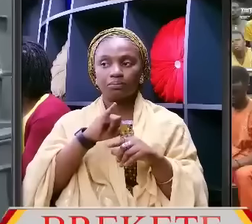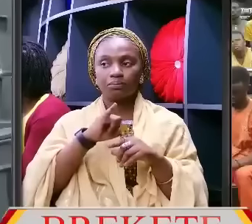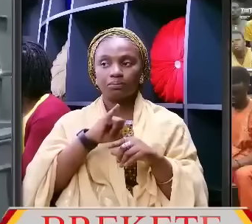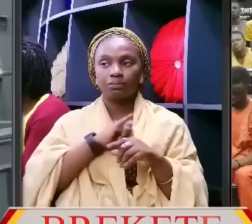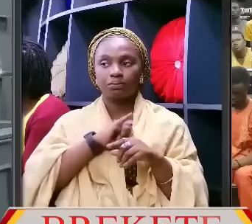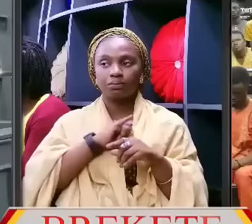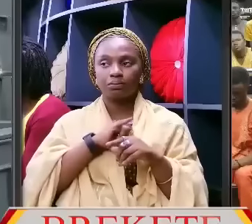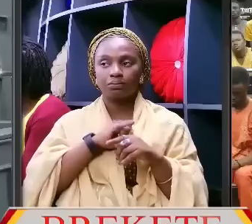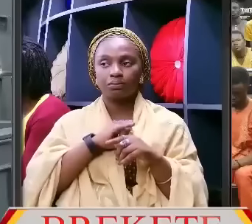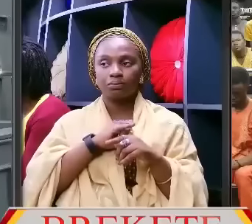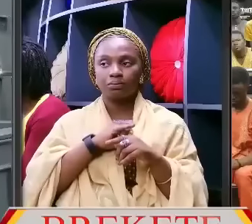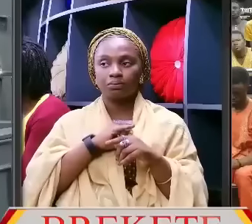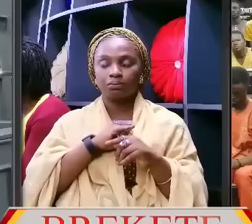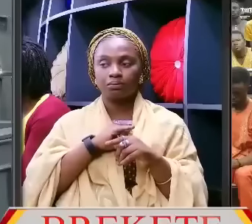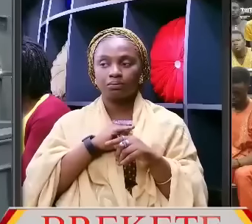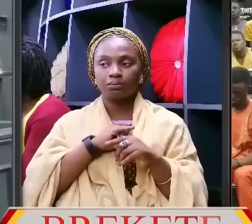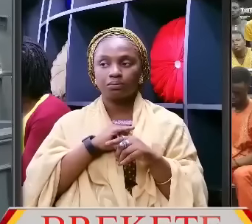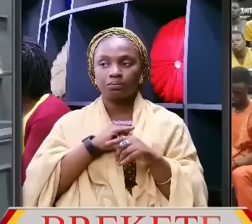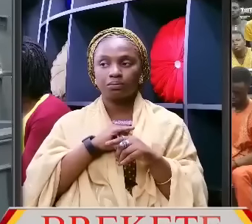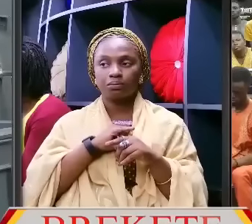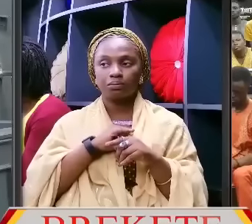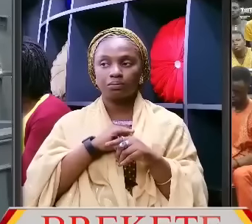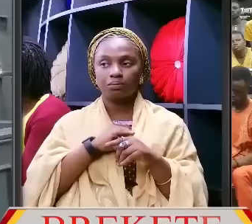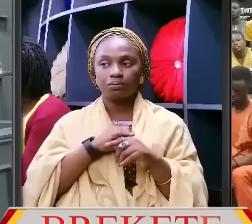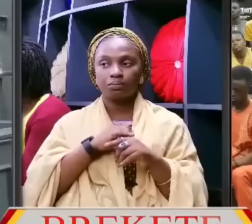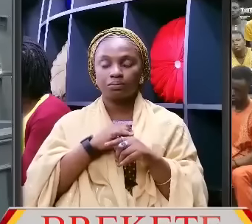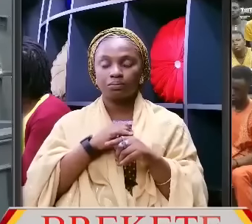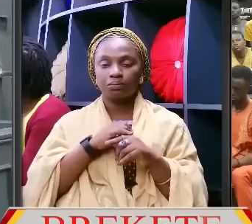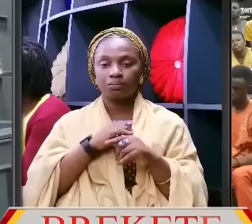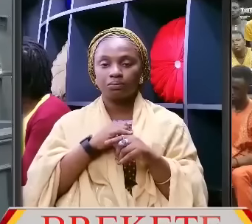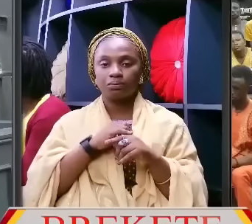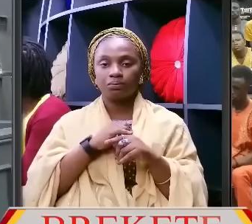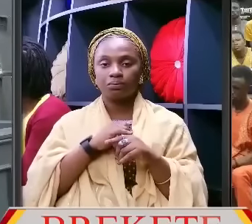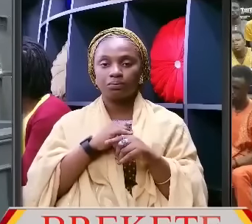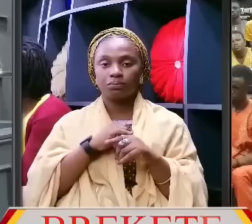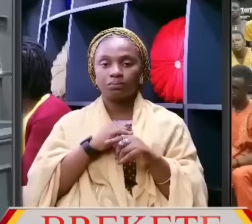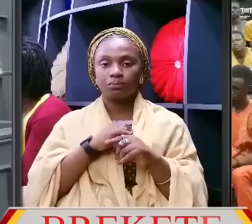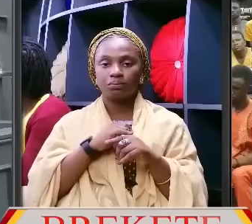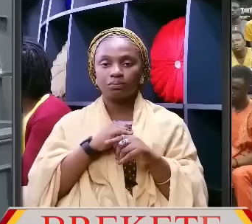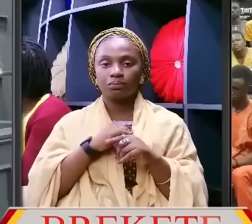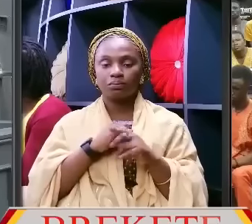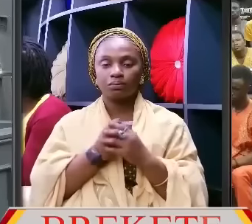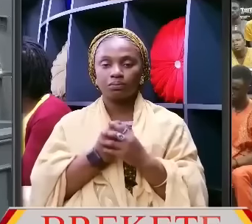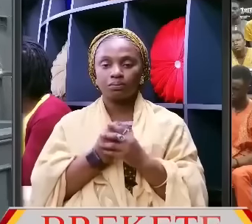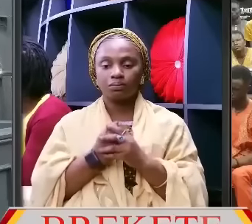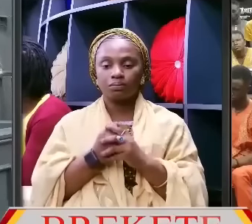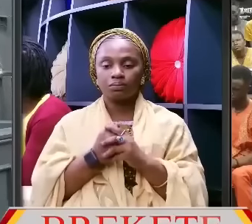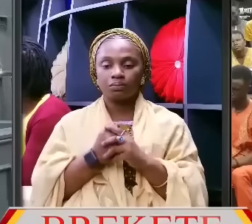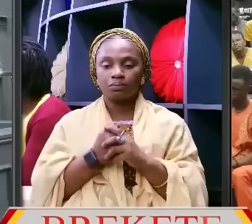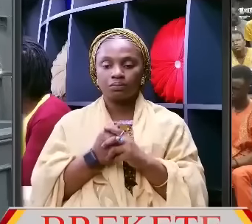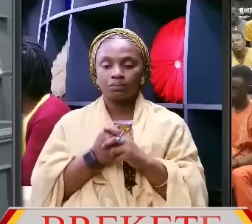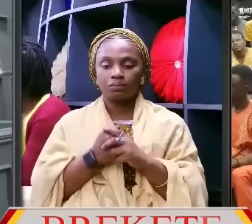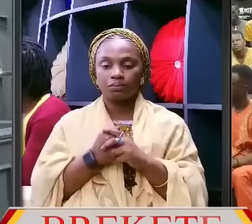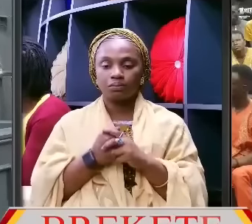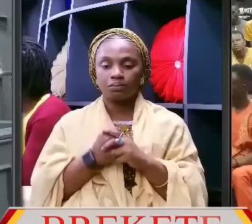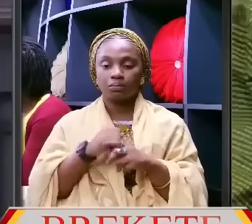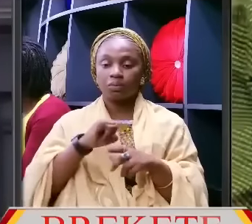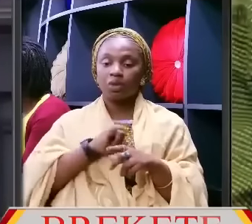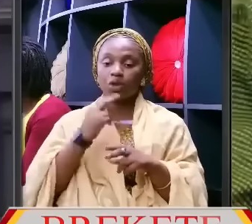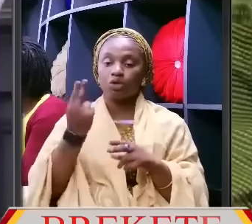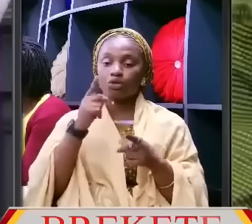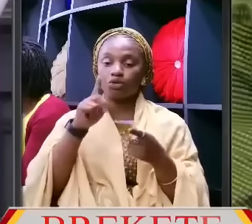Now me they go to anywhere they go. Because now dashi money, now that man they take the build house. Now